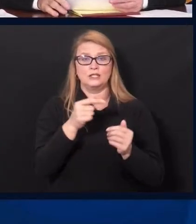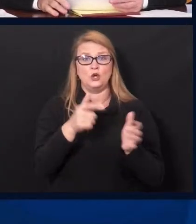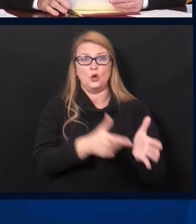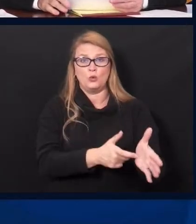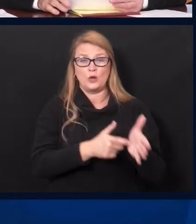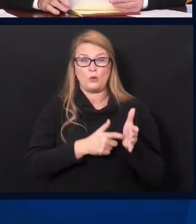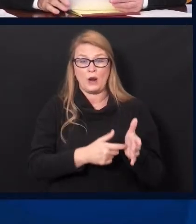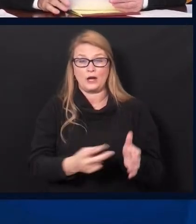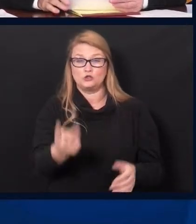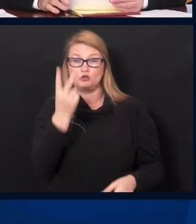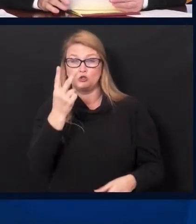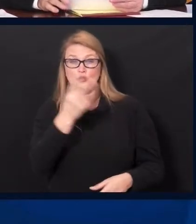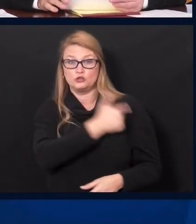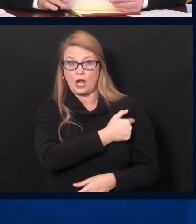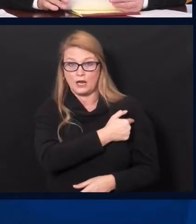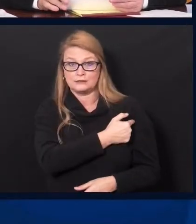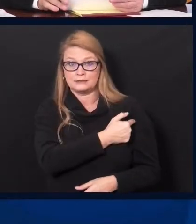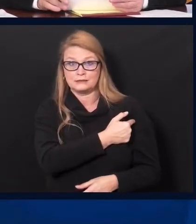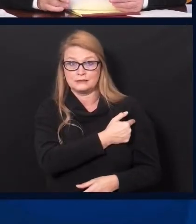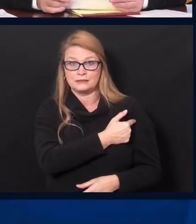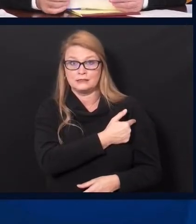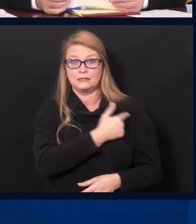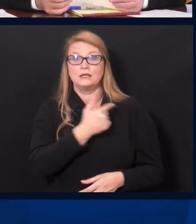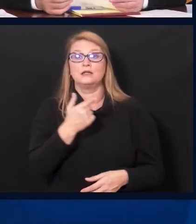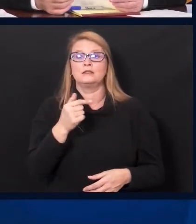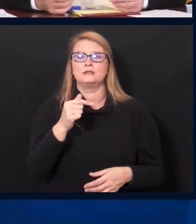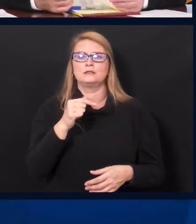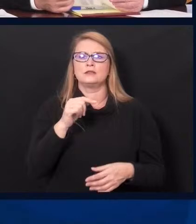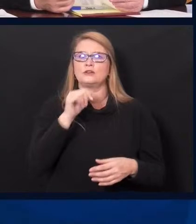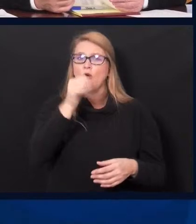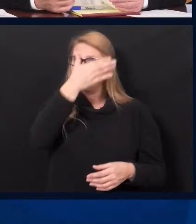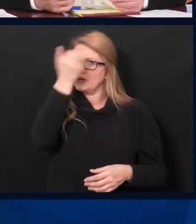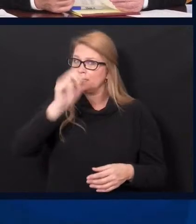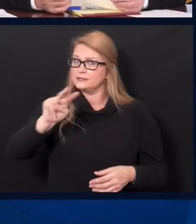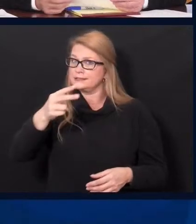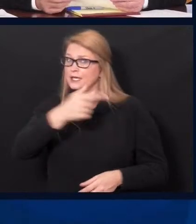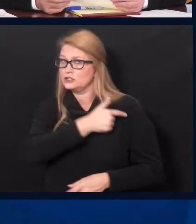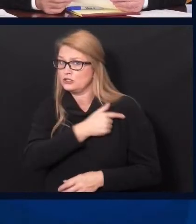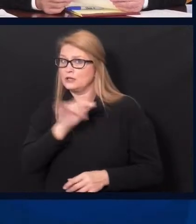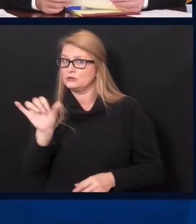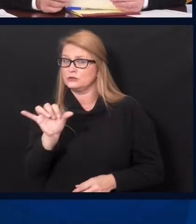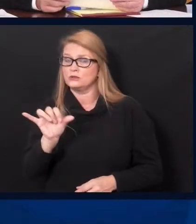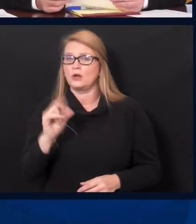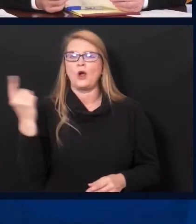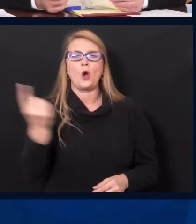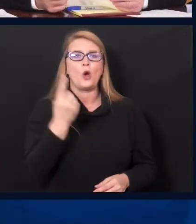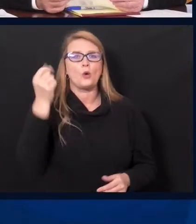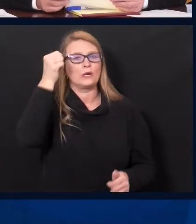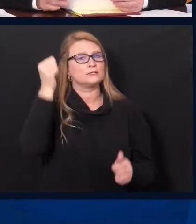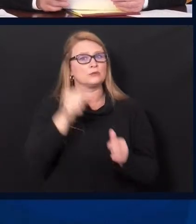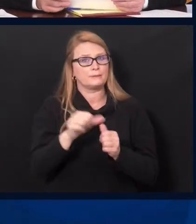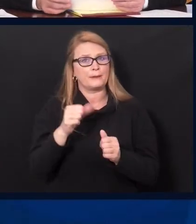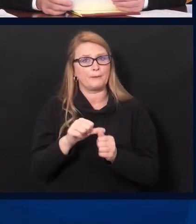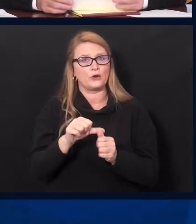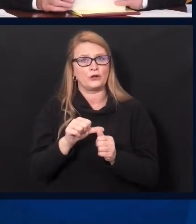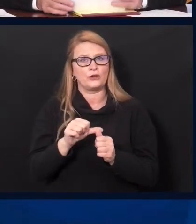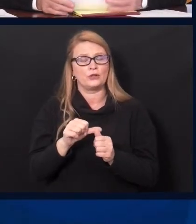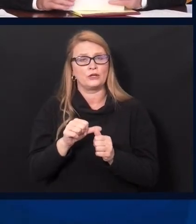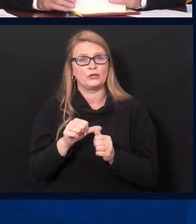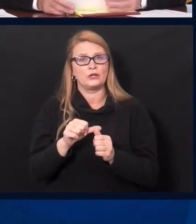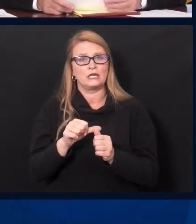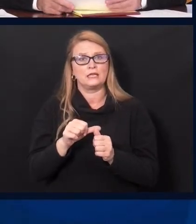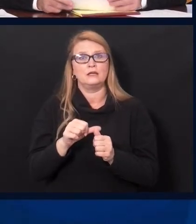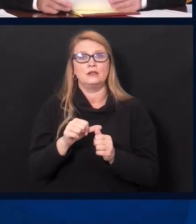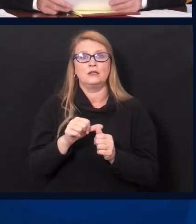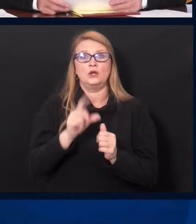2 doses. Don't forget to absolutely get your second dose, and always remember just this, that